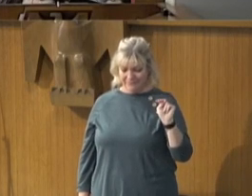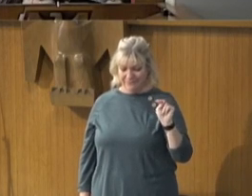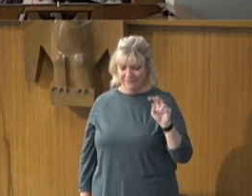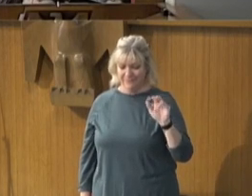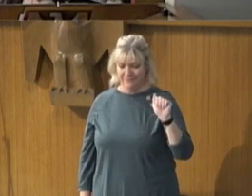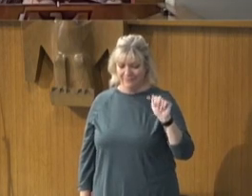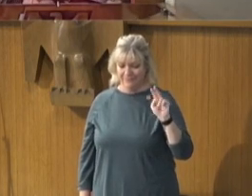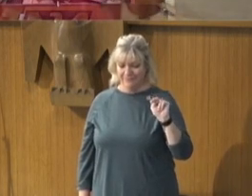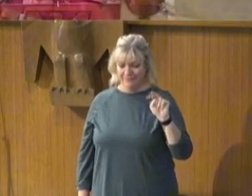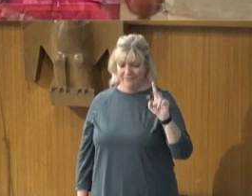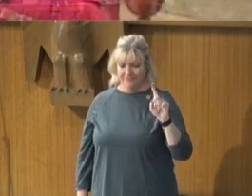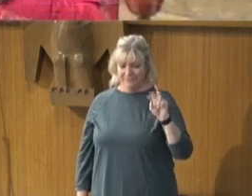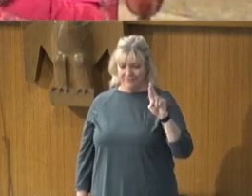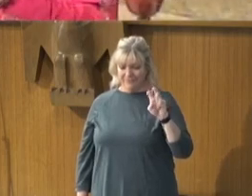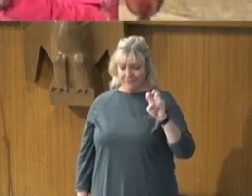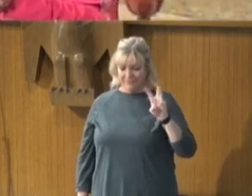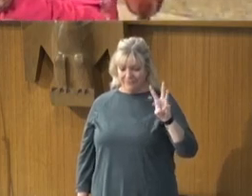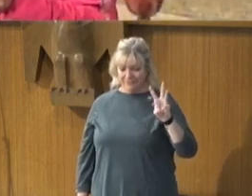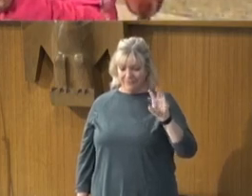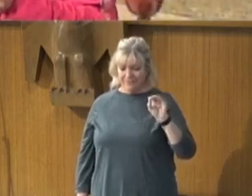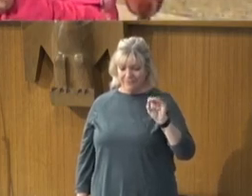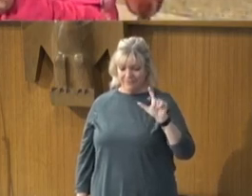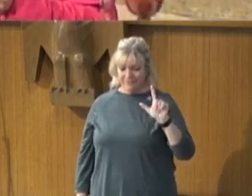Marie Moan.